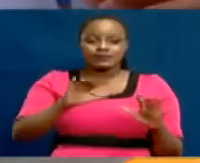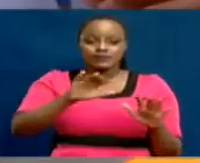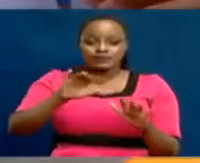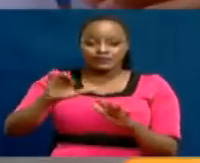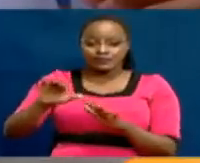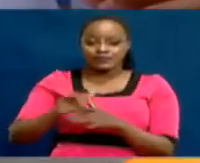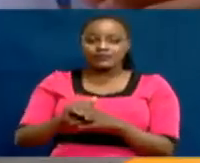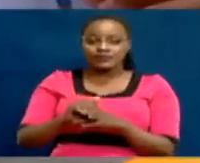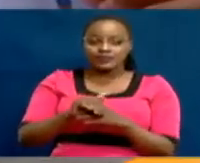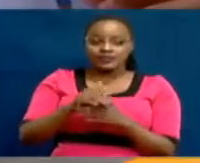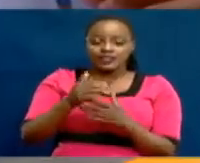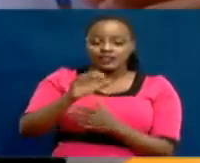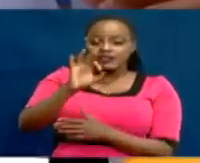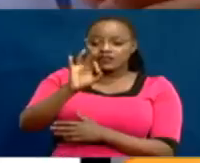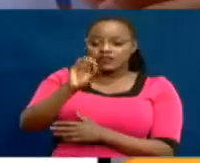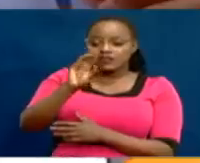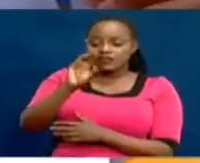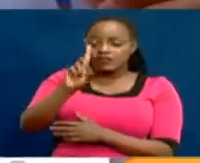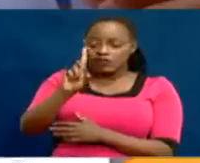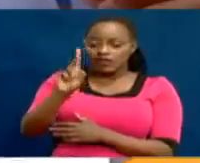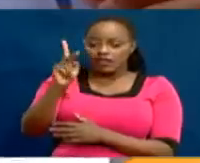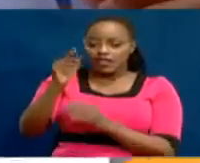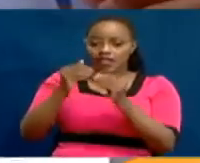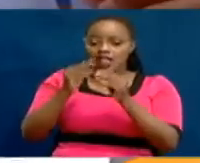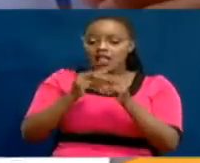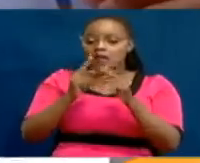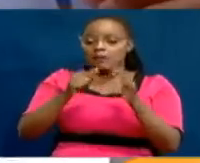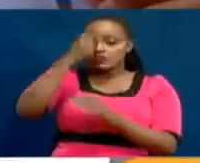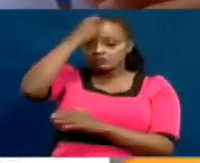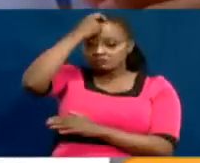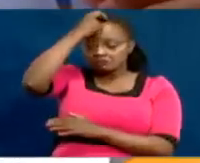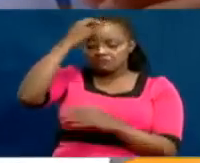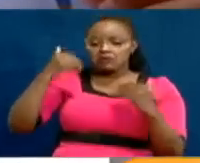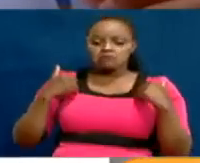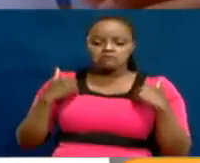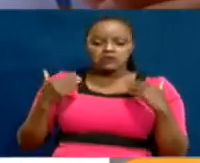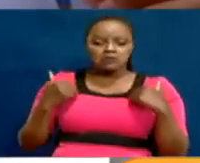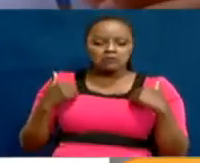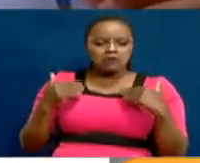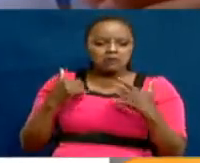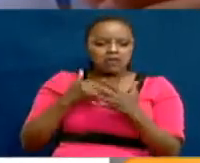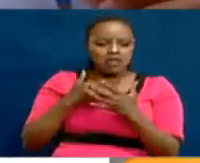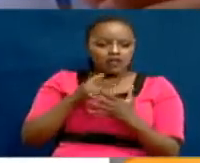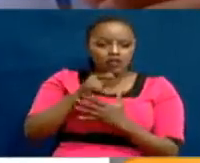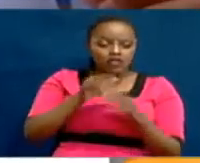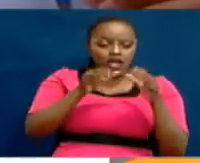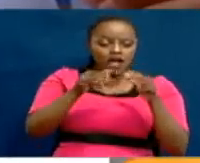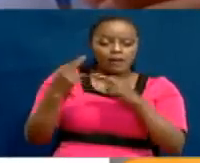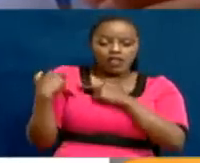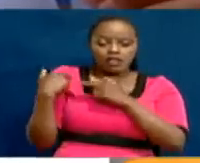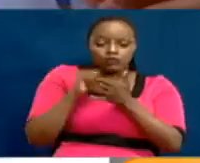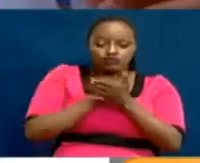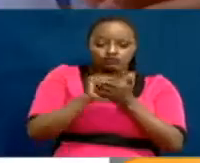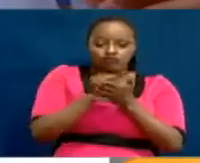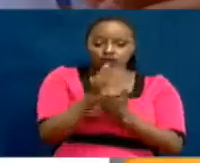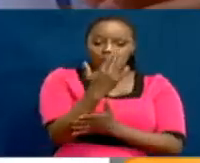Kwingineko, kiongozi wa chama cha Ford Kenya Moses Wetangula amekanusha madai ya kuhusika moja kwa moja na kampuni inayochapisha karatasi za